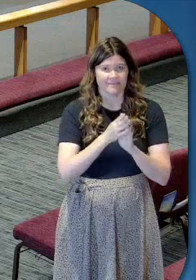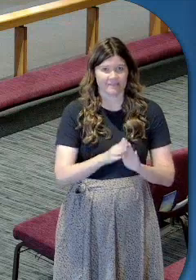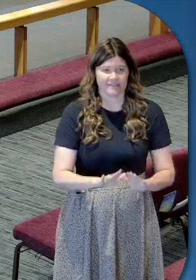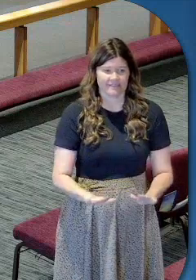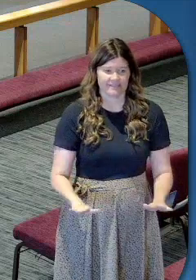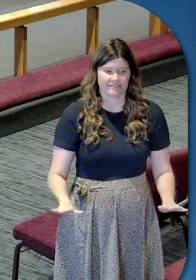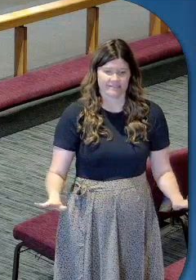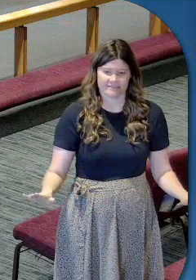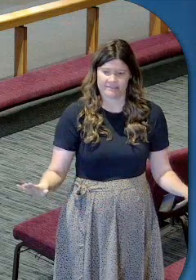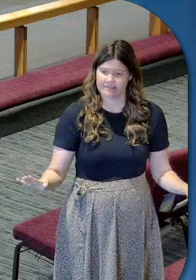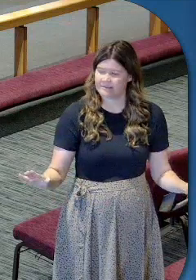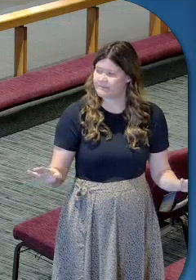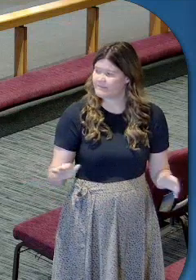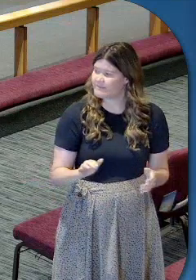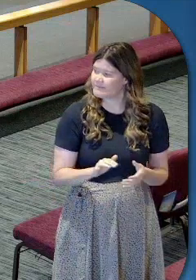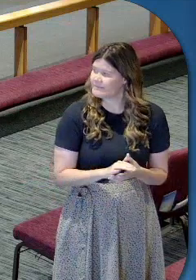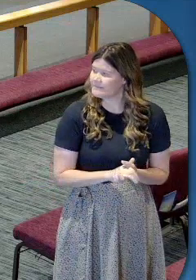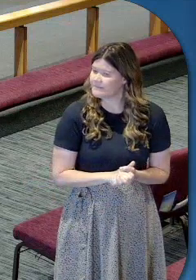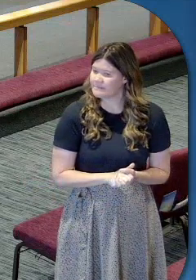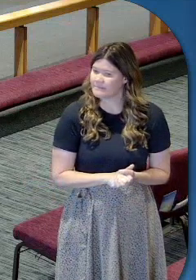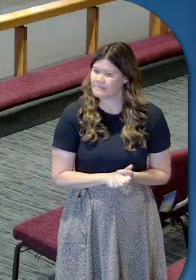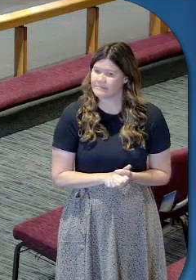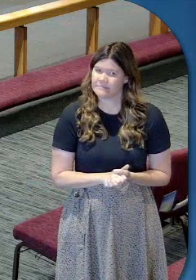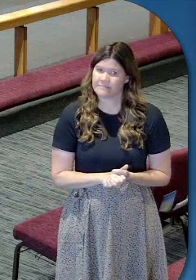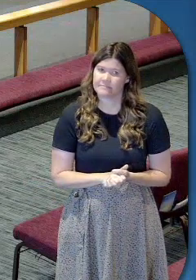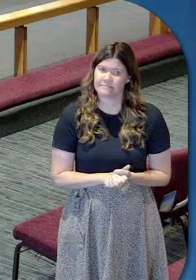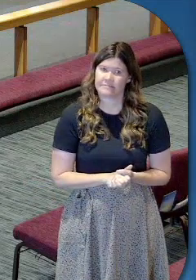peace. Amen.